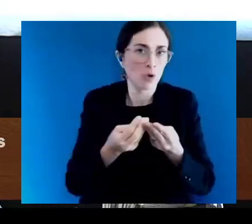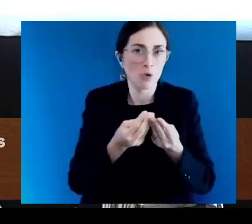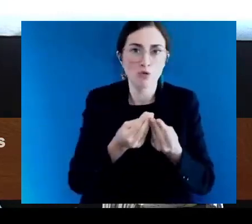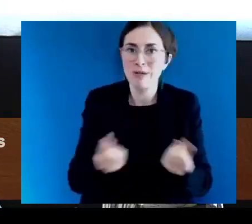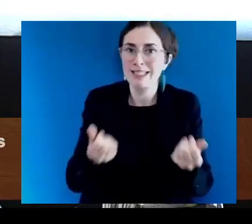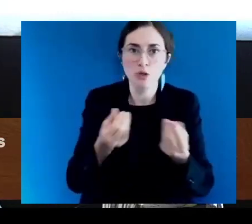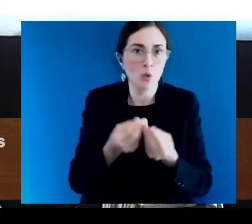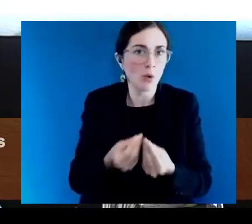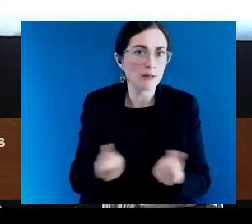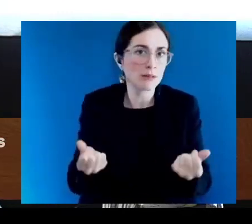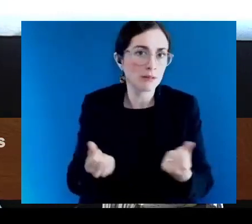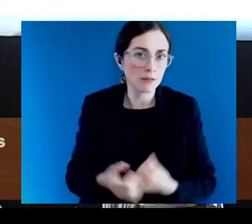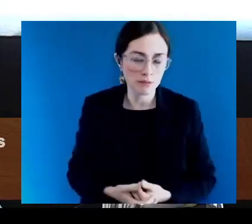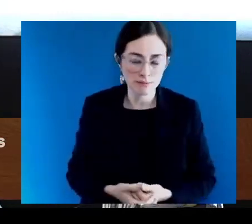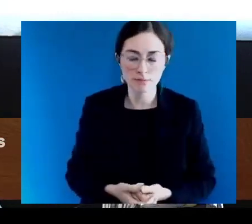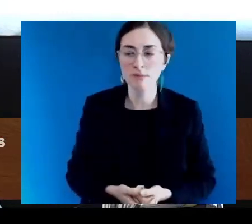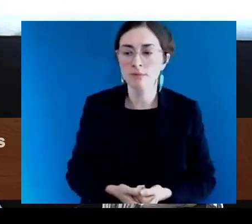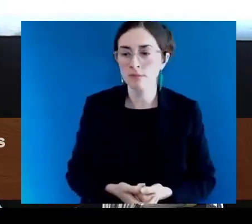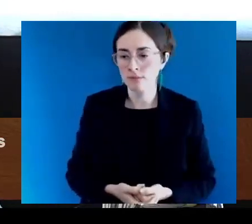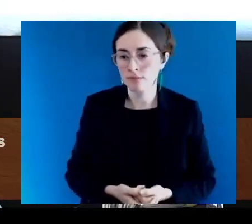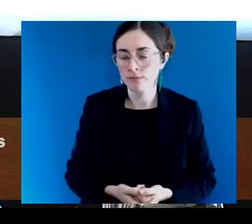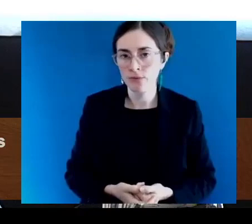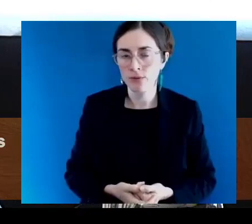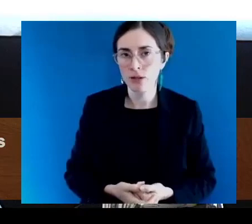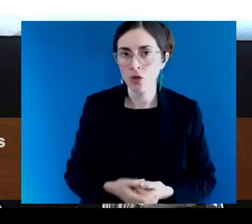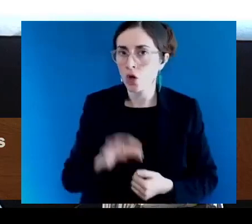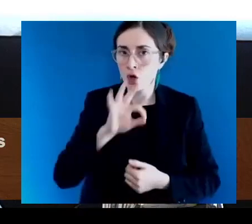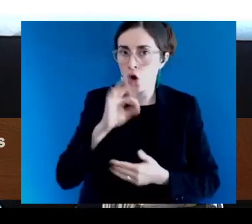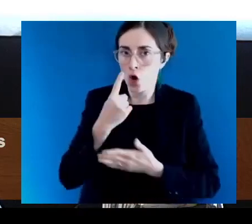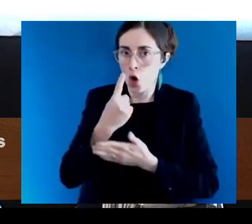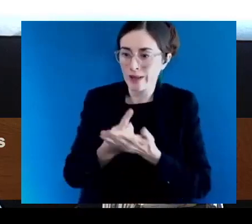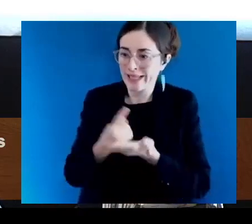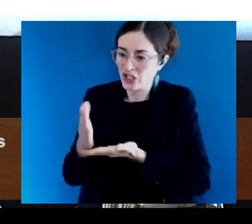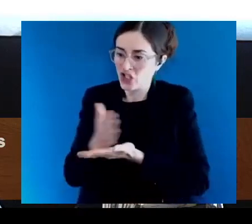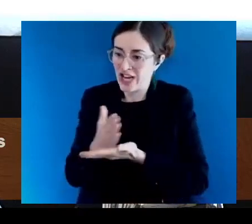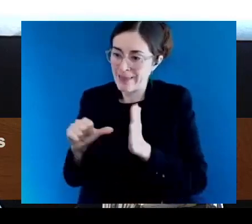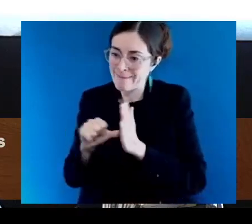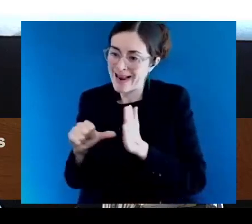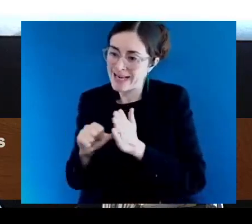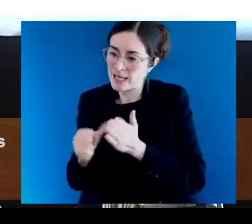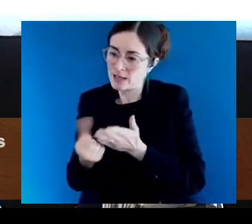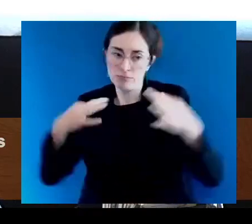approach being that it's not just about the revenue sharing, but it's also about,